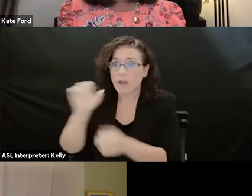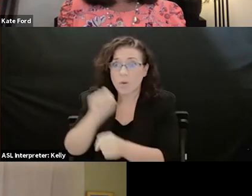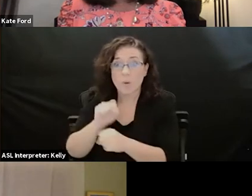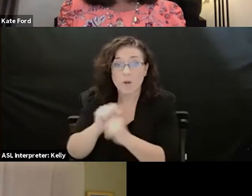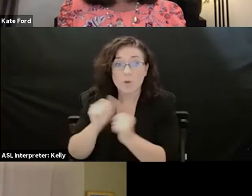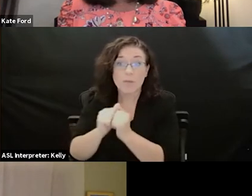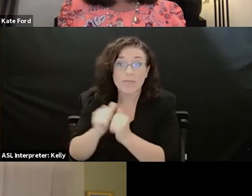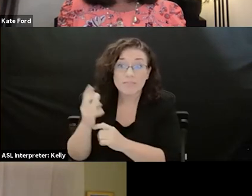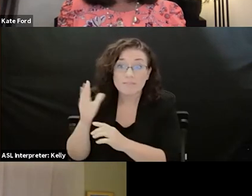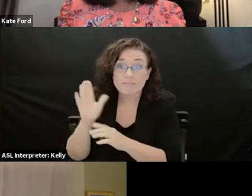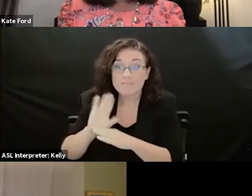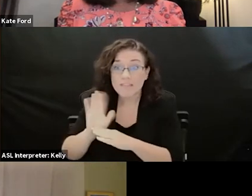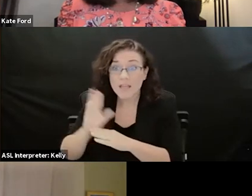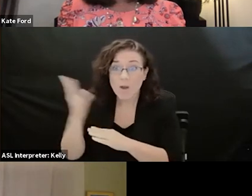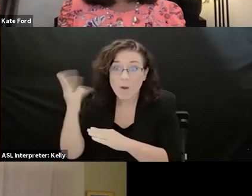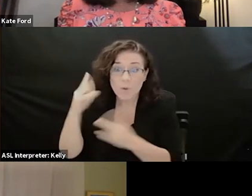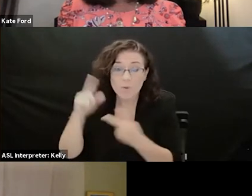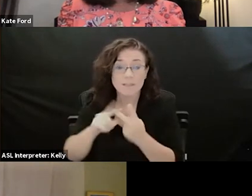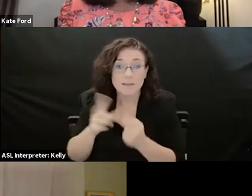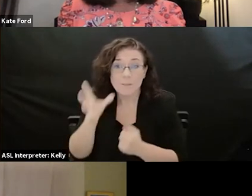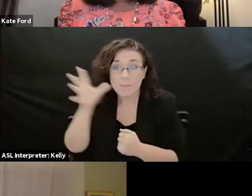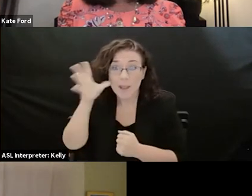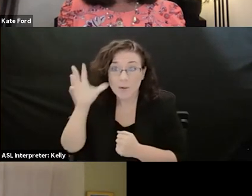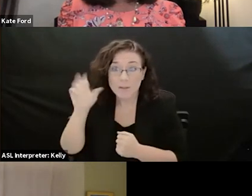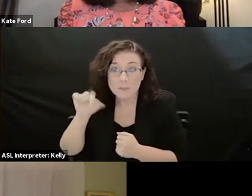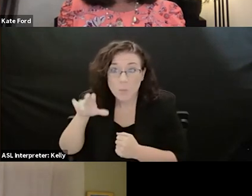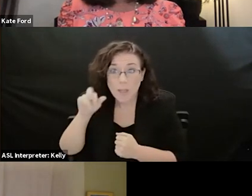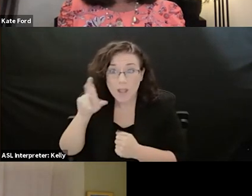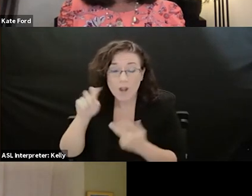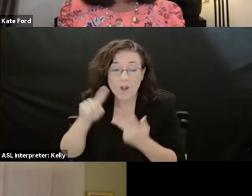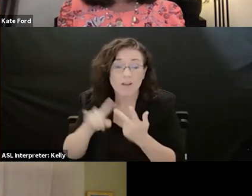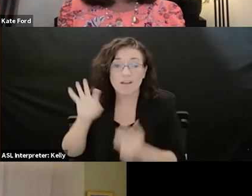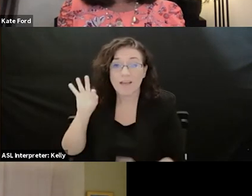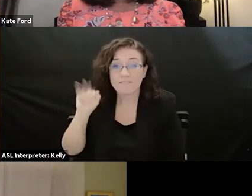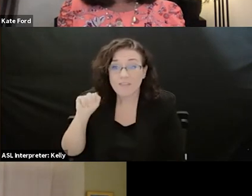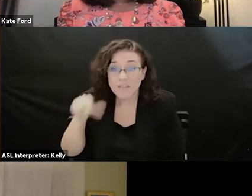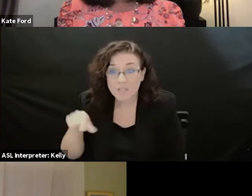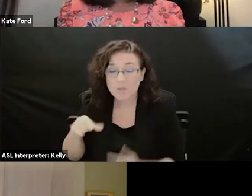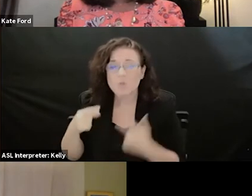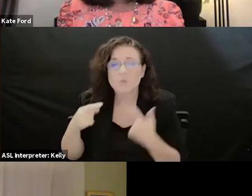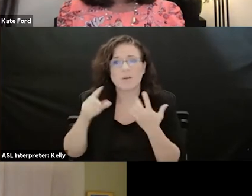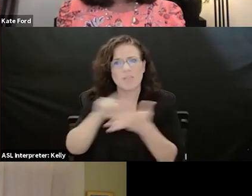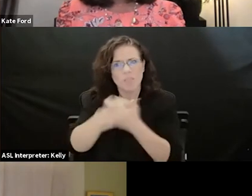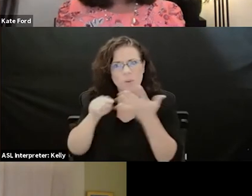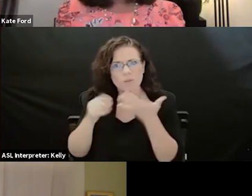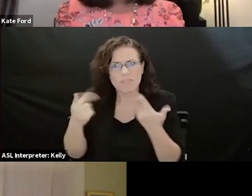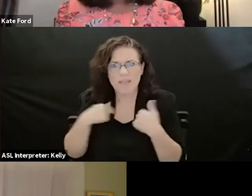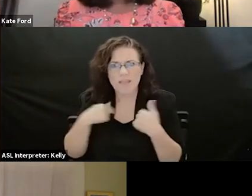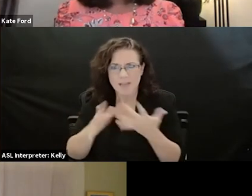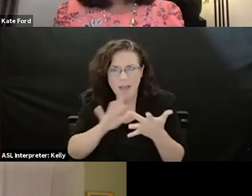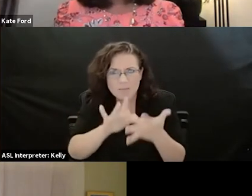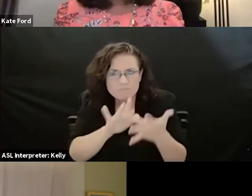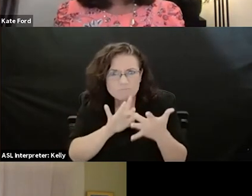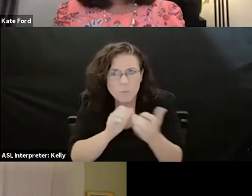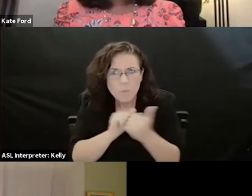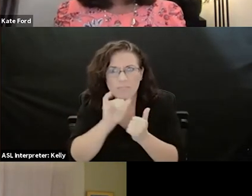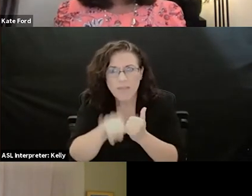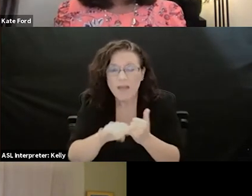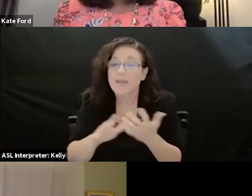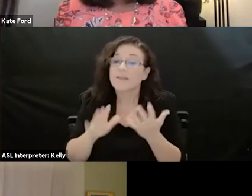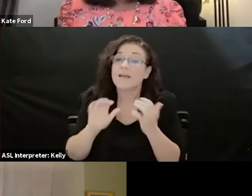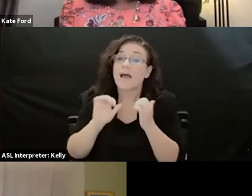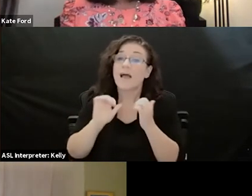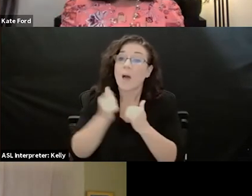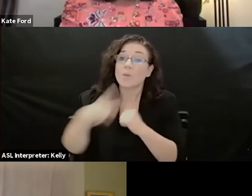sheets the frequently asked questions these are just the ones that i interact with there's so much that goes on behind the scenes uh to get the word out and work with